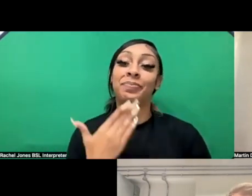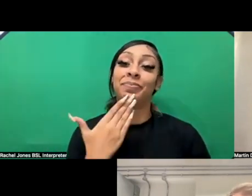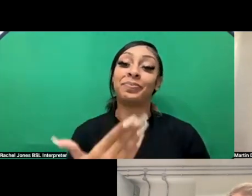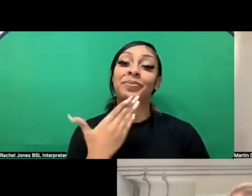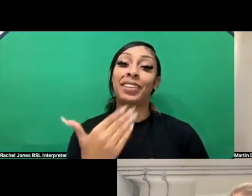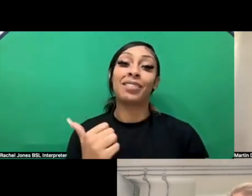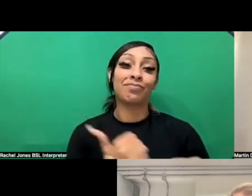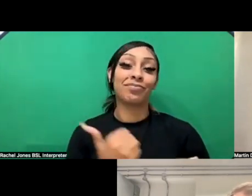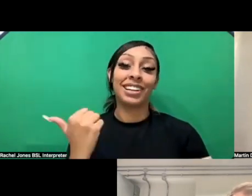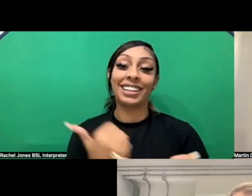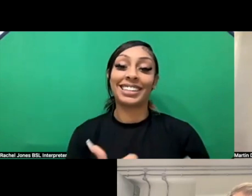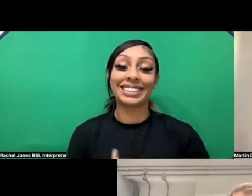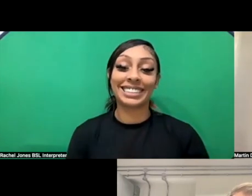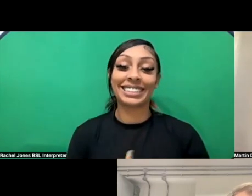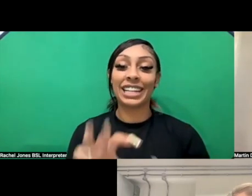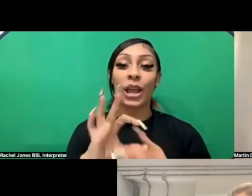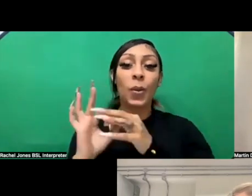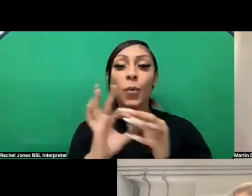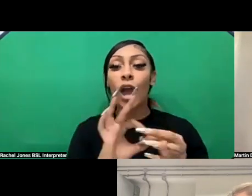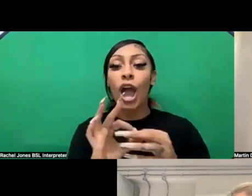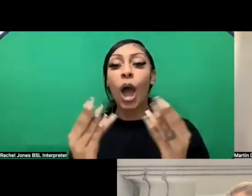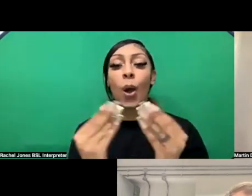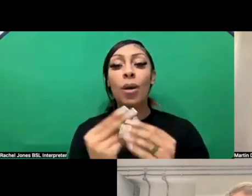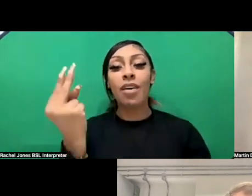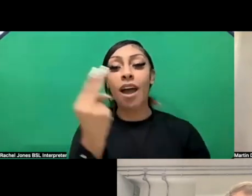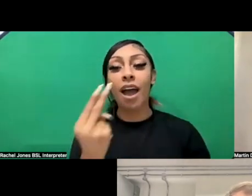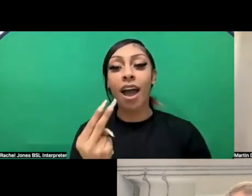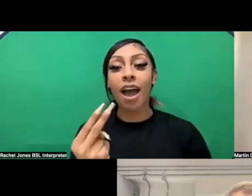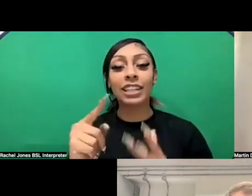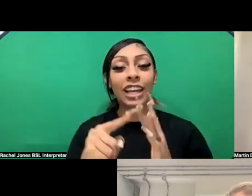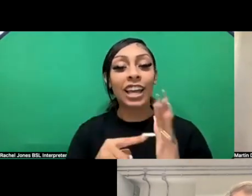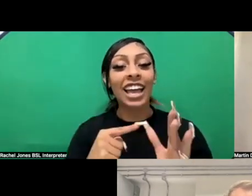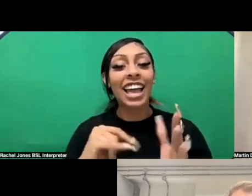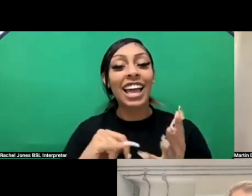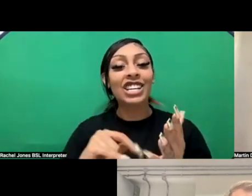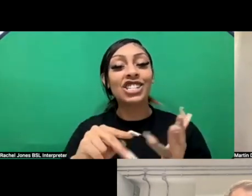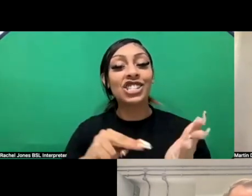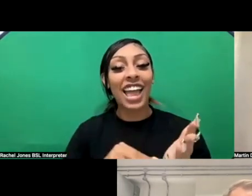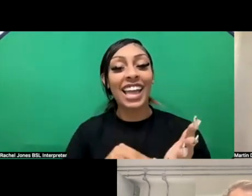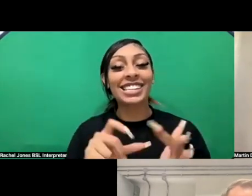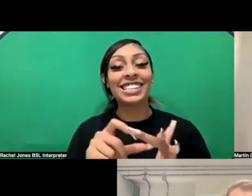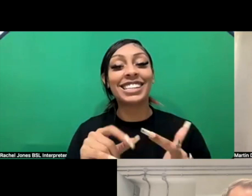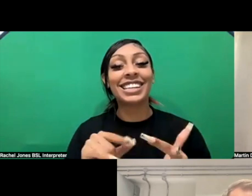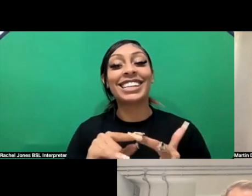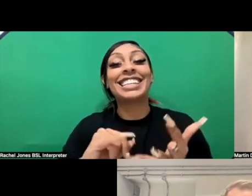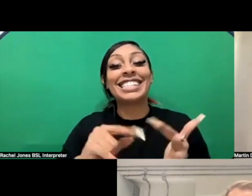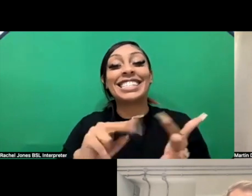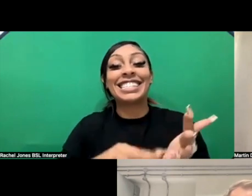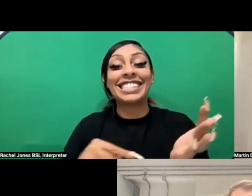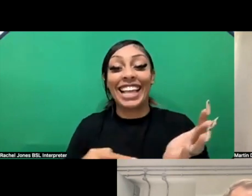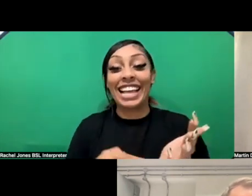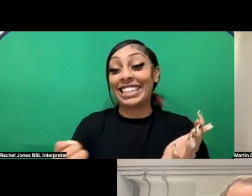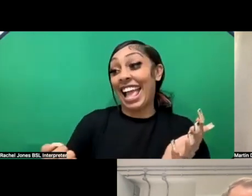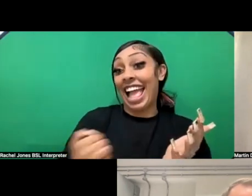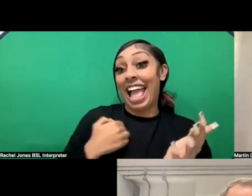I know you've been working with one of our artists here as well, Jason Descent, I believe. Exactly, Jason Descent is our